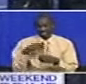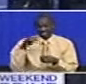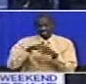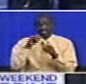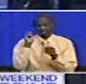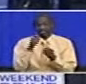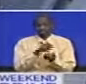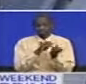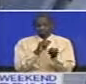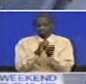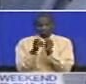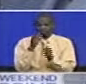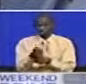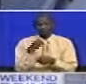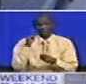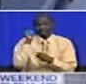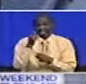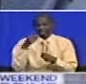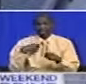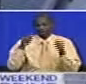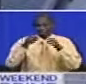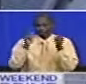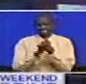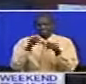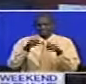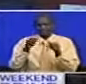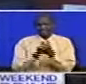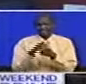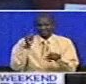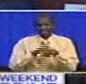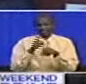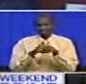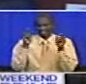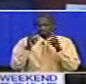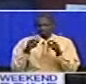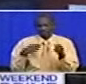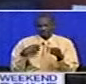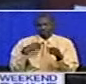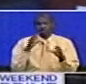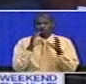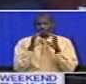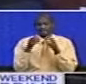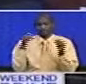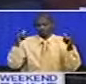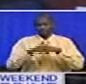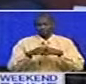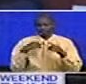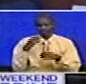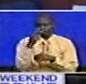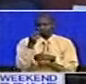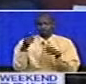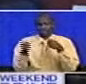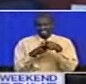a crucial step towards compliance to an agreement reached during the Regional Radio Communications Conference